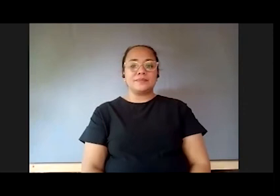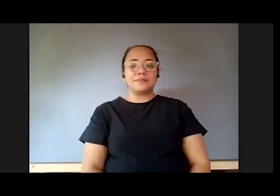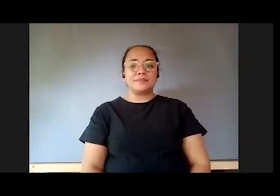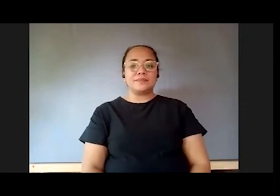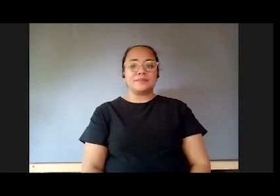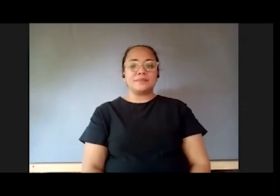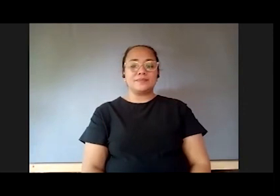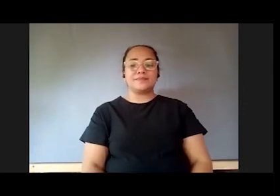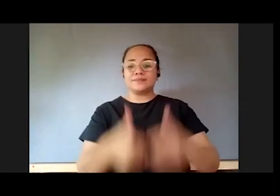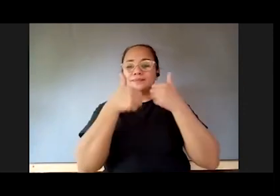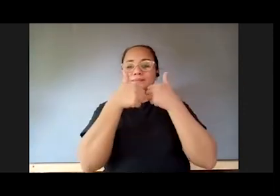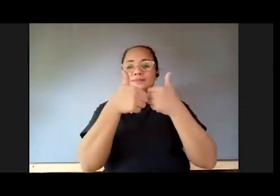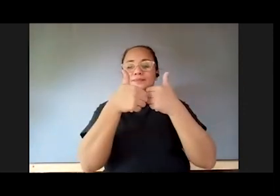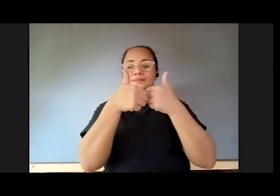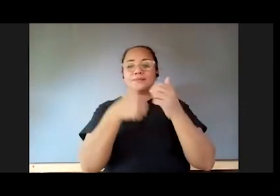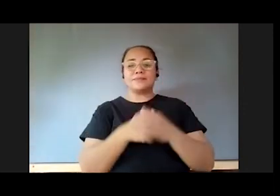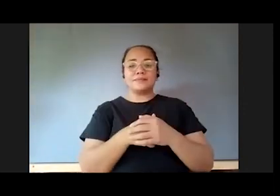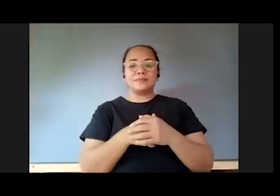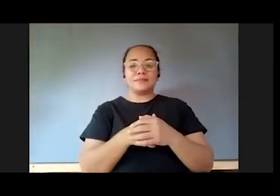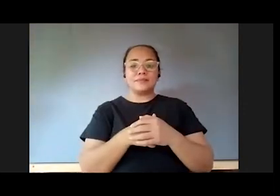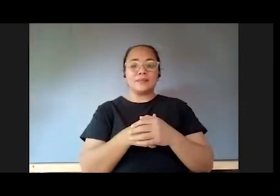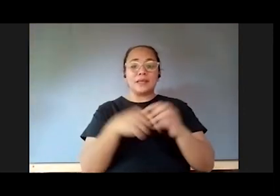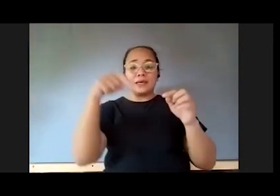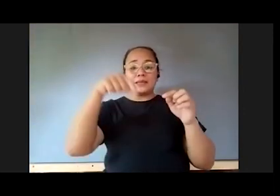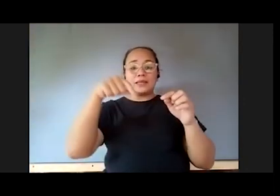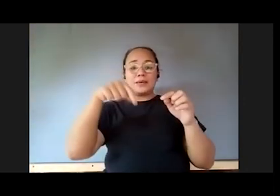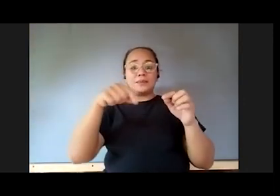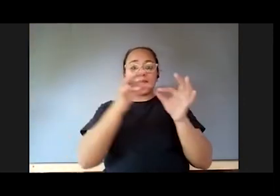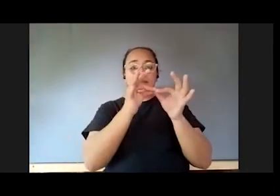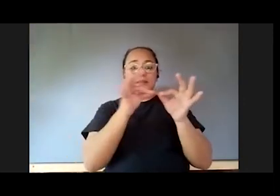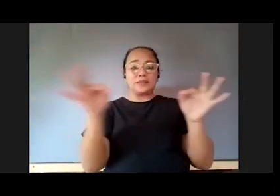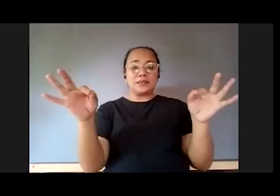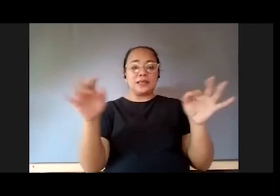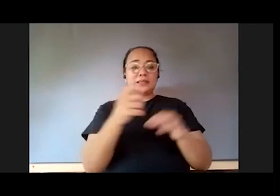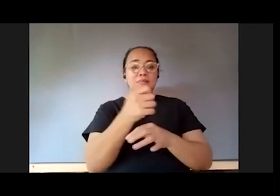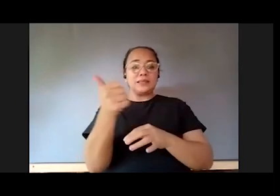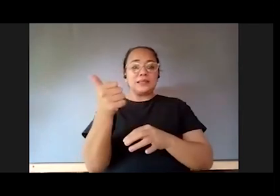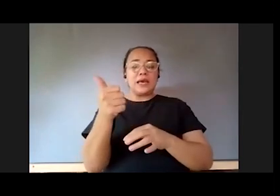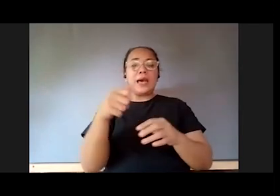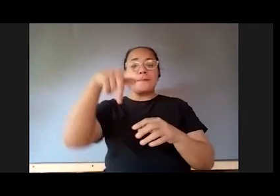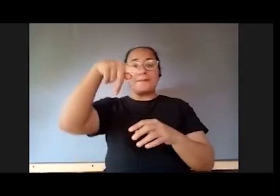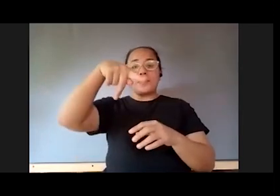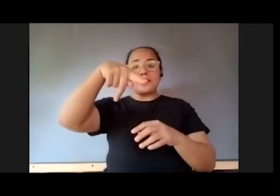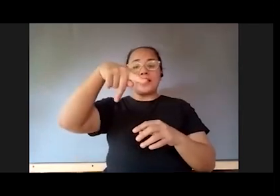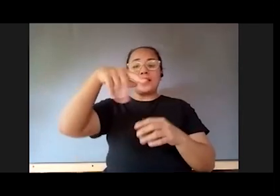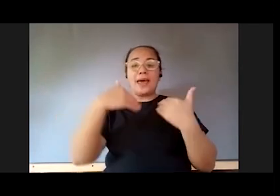Okay, and then underneath the sentence, delete predicate have is deleted.